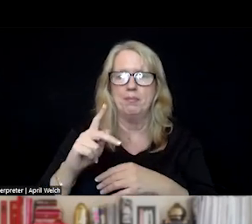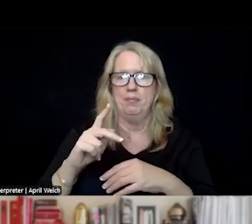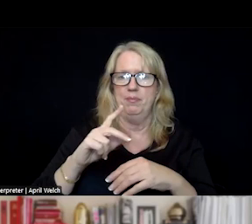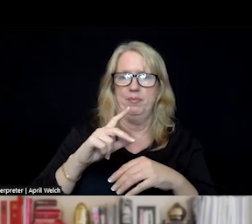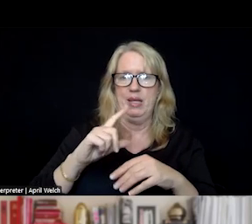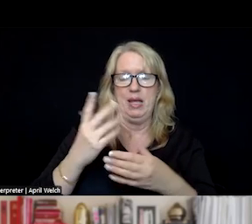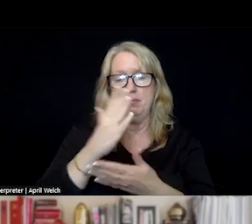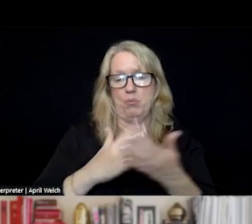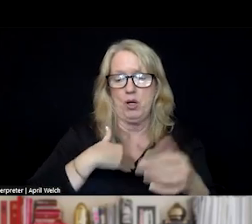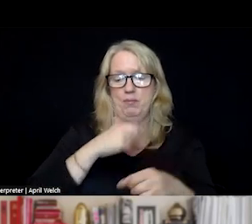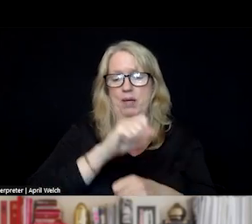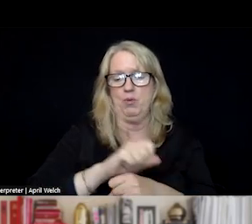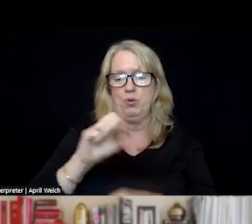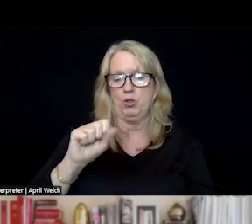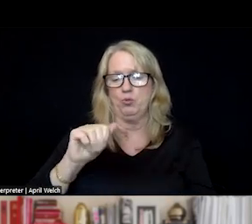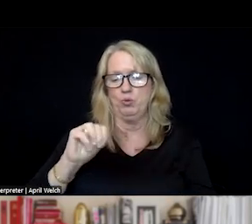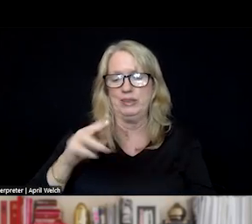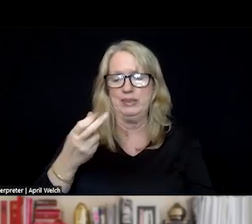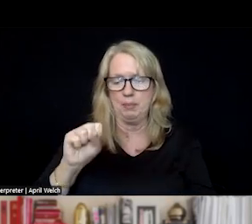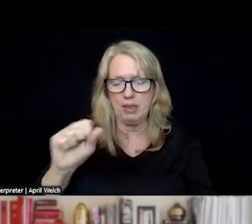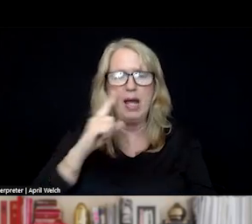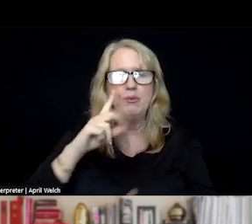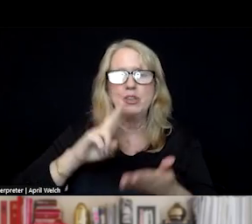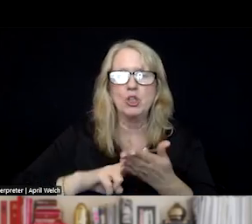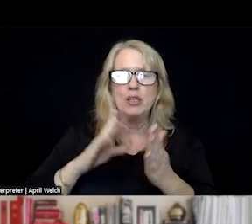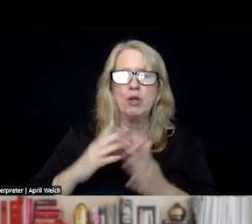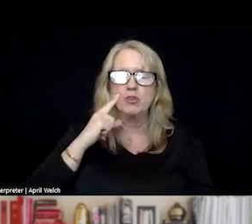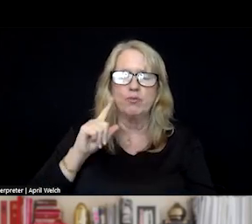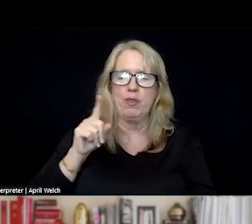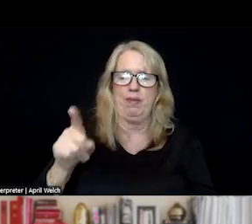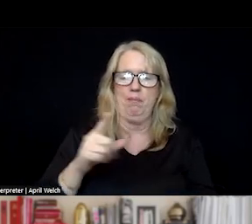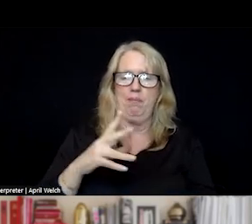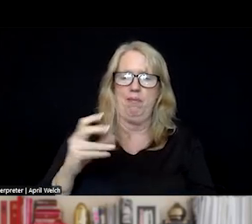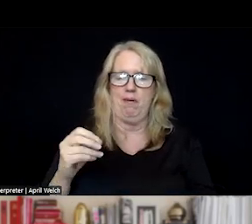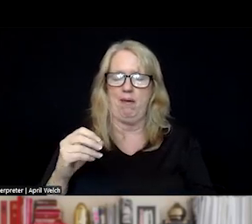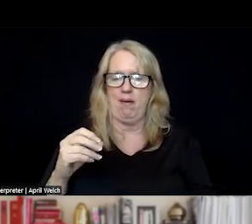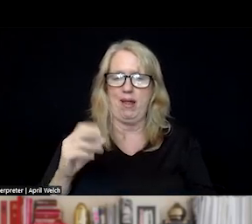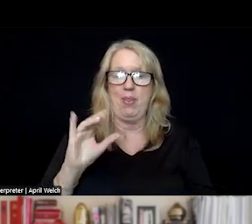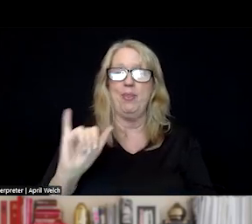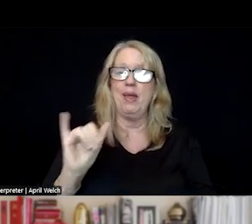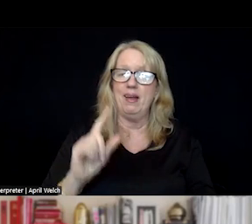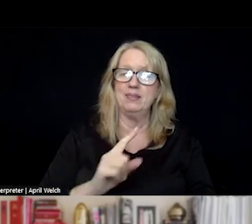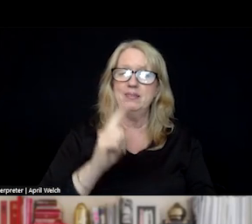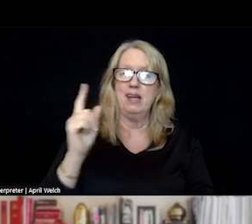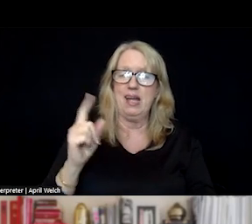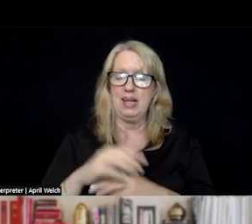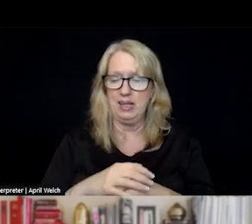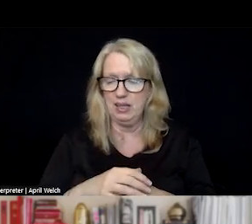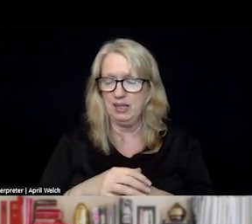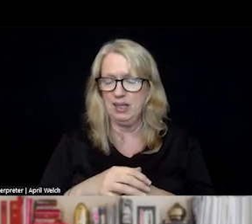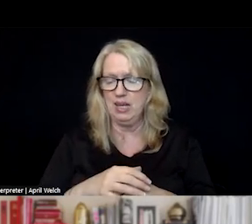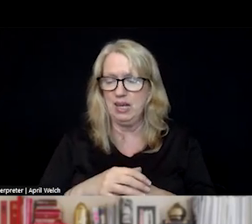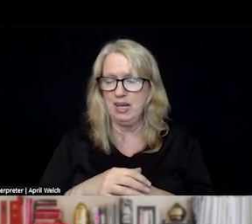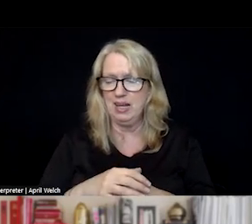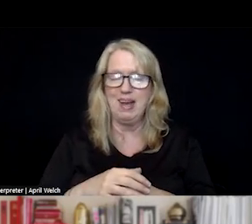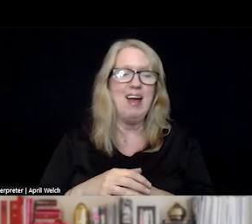as part of my work with SAMHSA, a contractor for them. And that day that I knew I needed